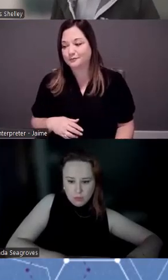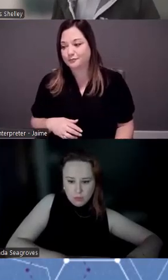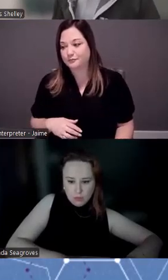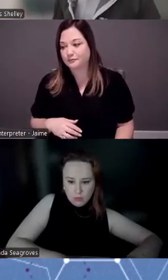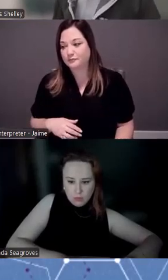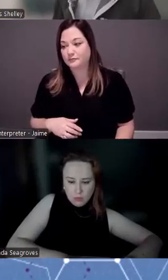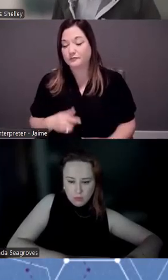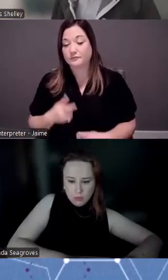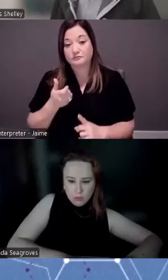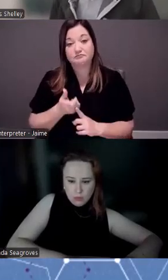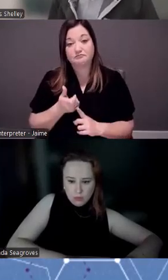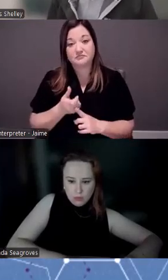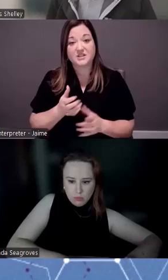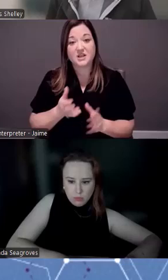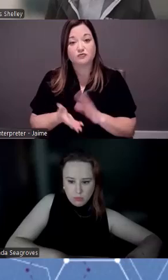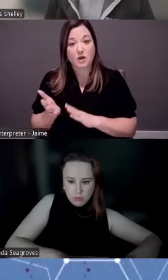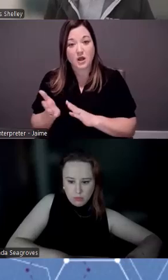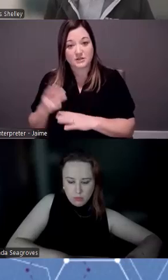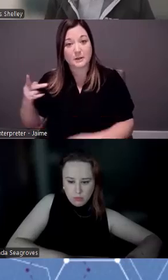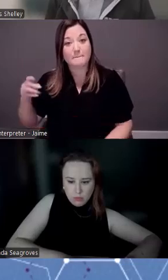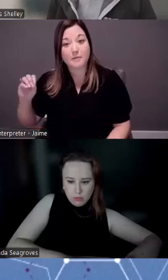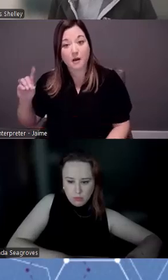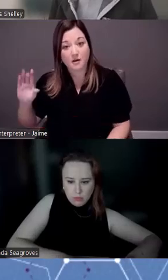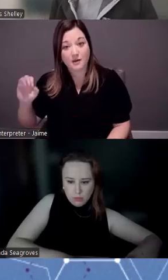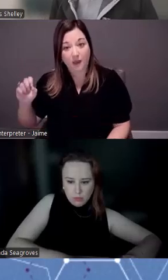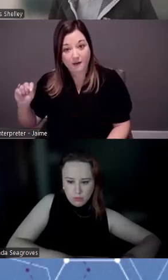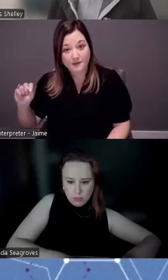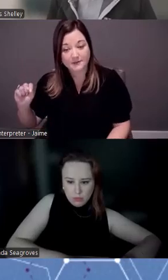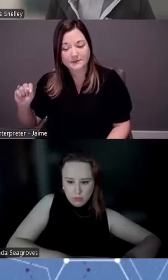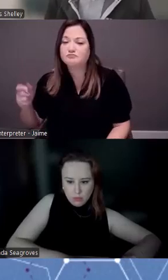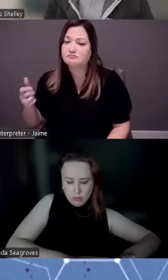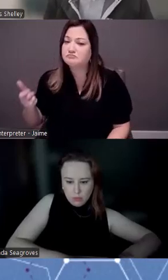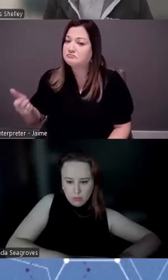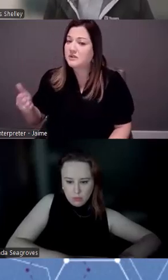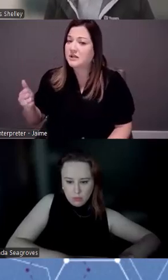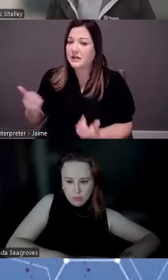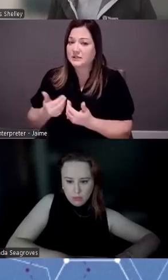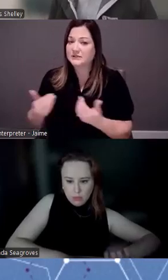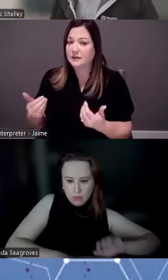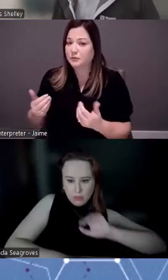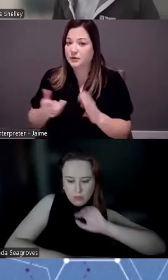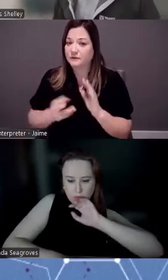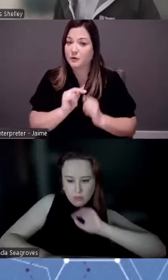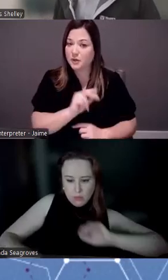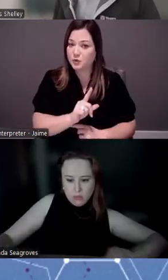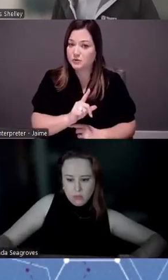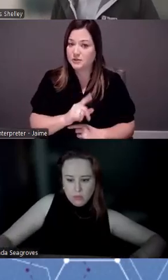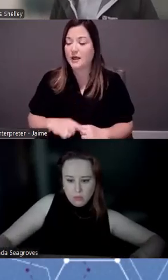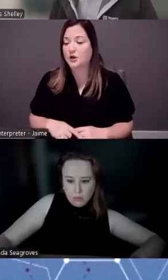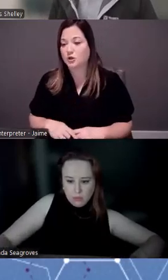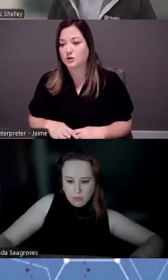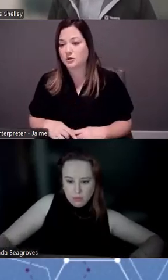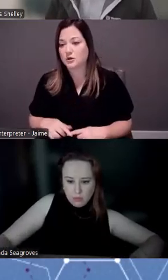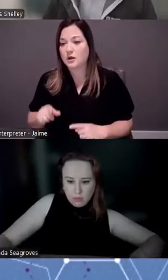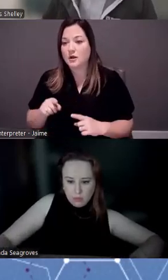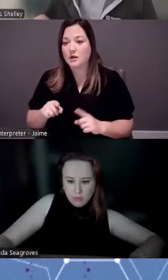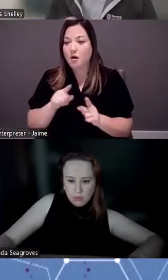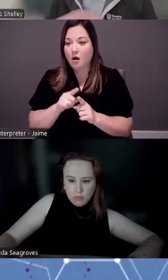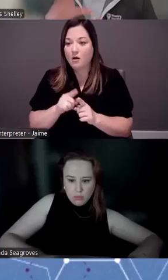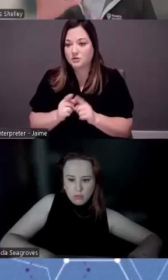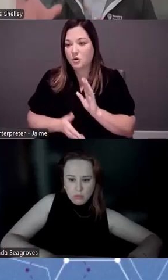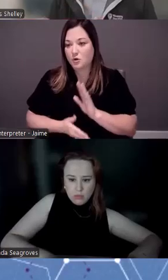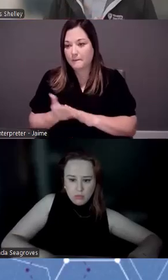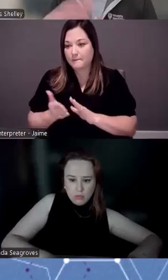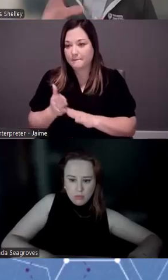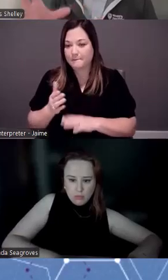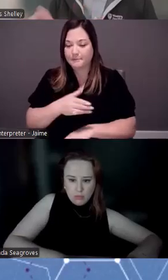powers a podcast, and that podcast can also be independent of the newsletter. And then it also powers that